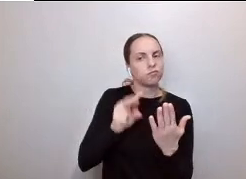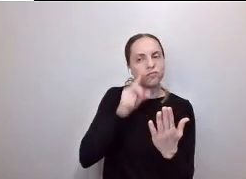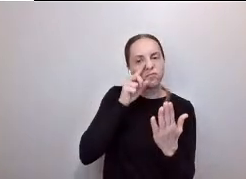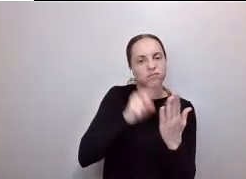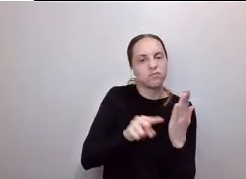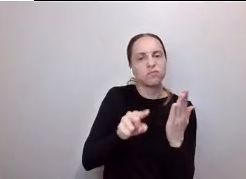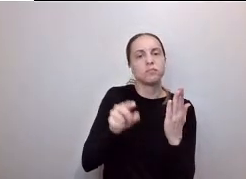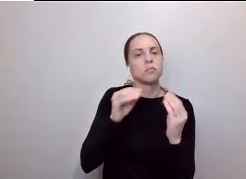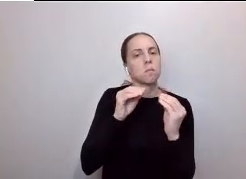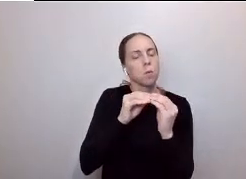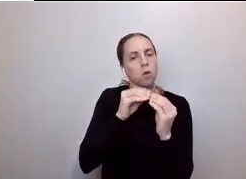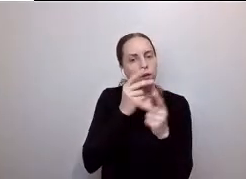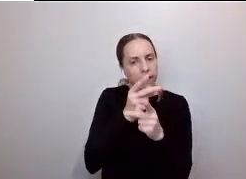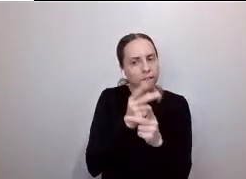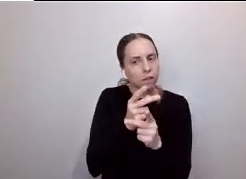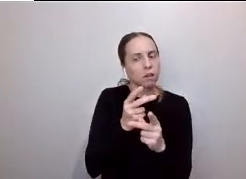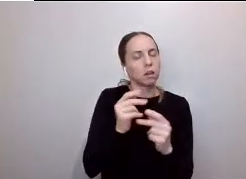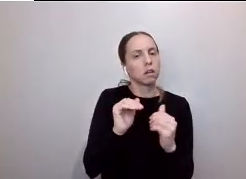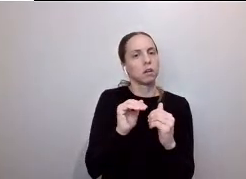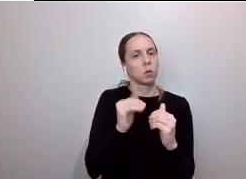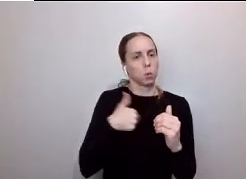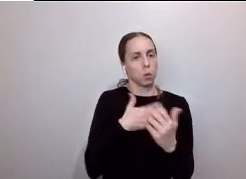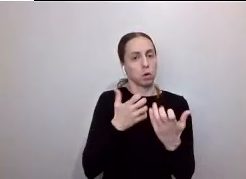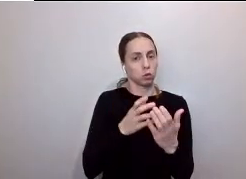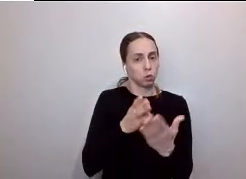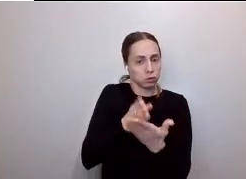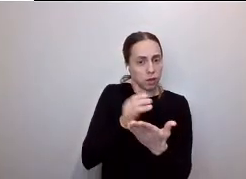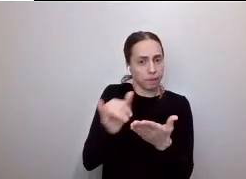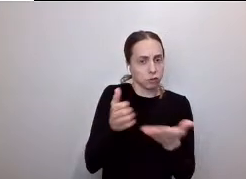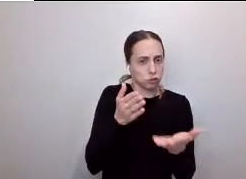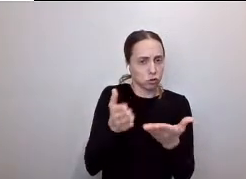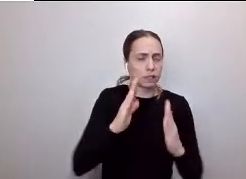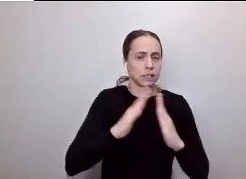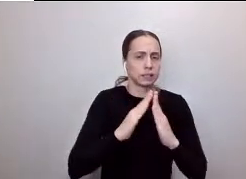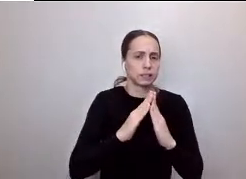this service in the city of Minneapolis.